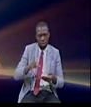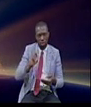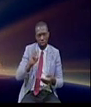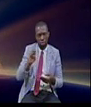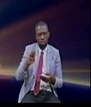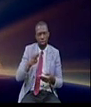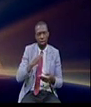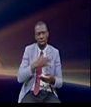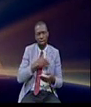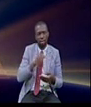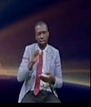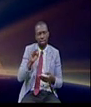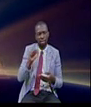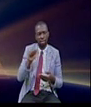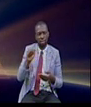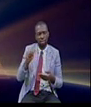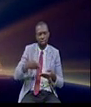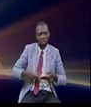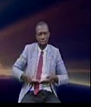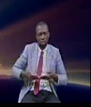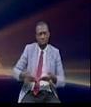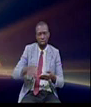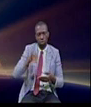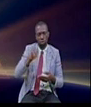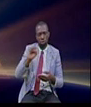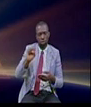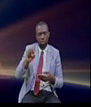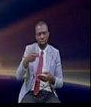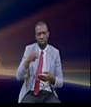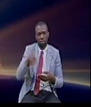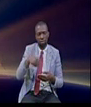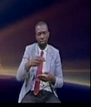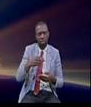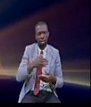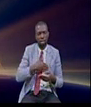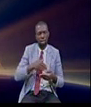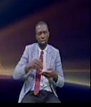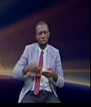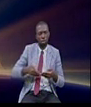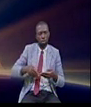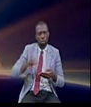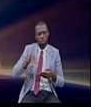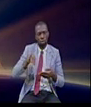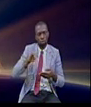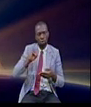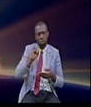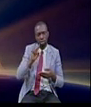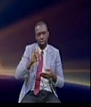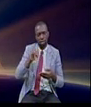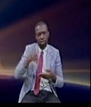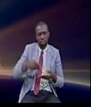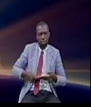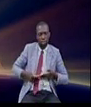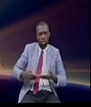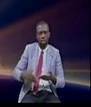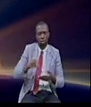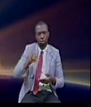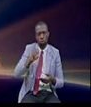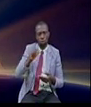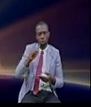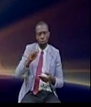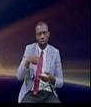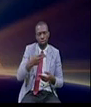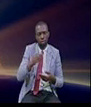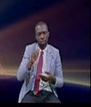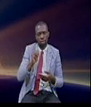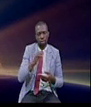begat Josaphat, and Josaphat begat Joram, and Joram begat Ozias, and Ozias begat Joatham, and Joatham